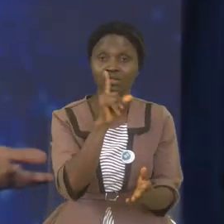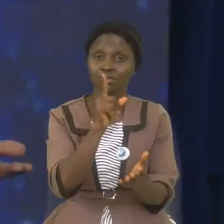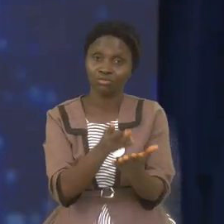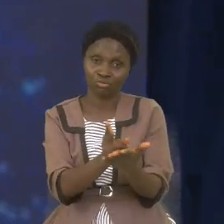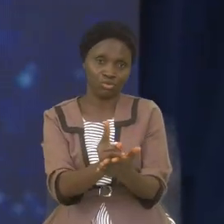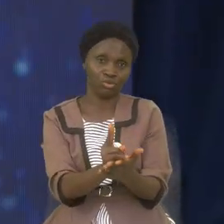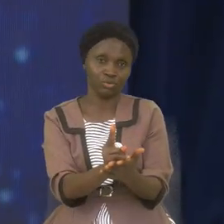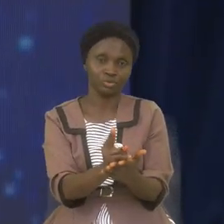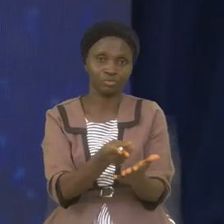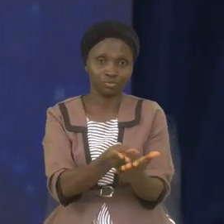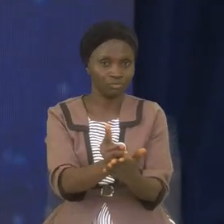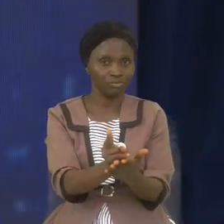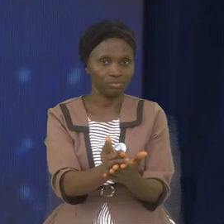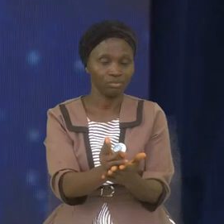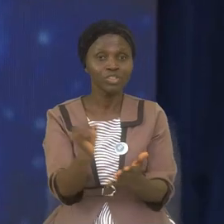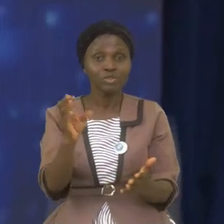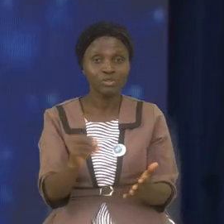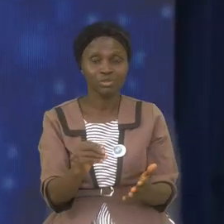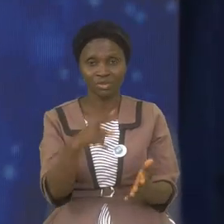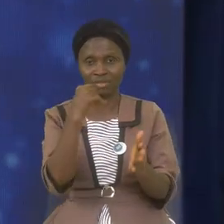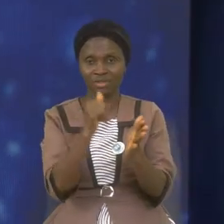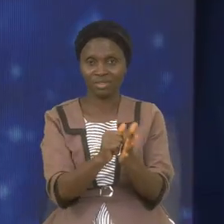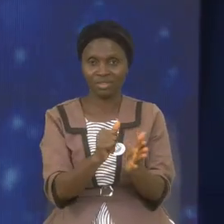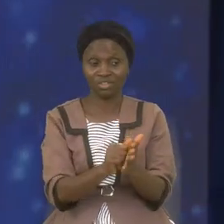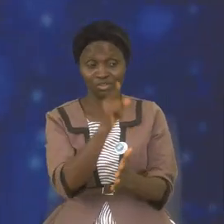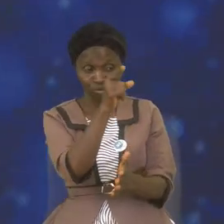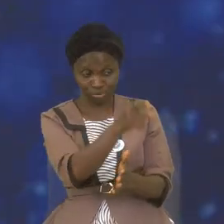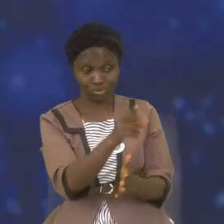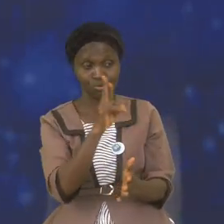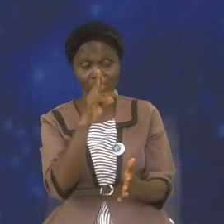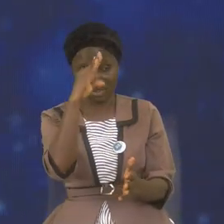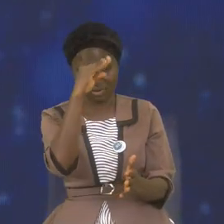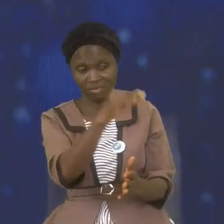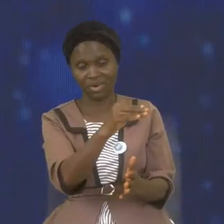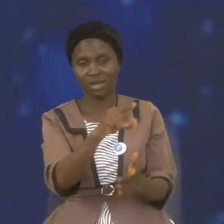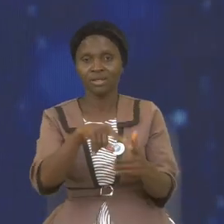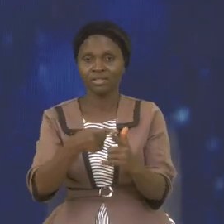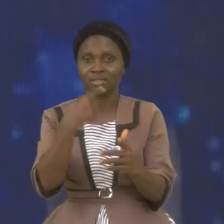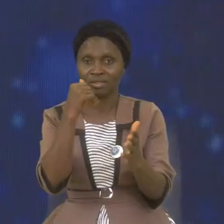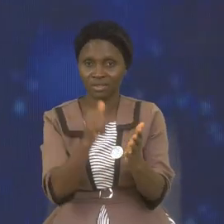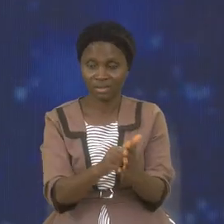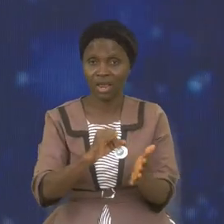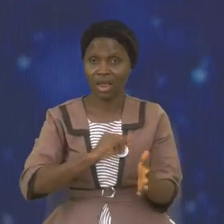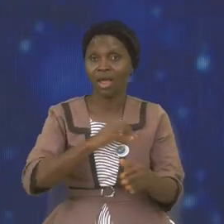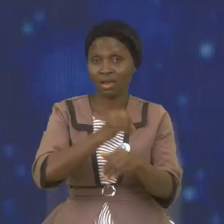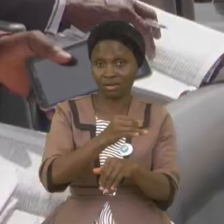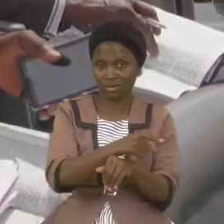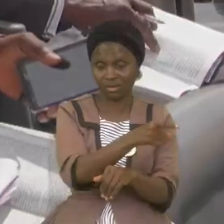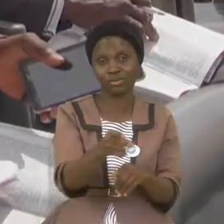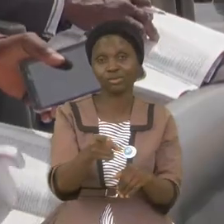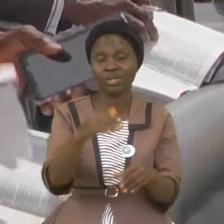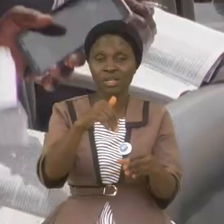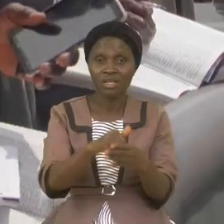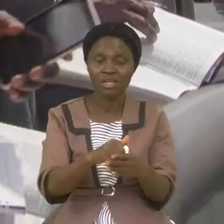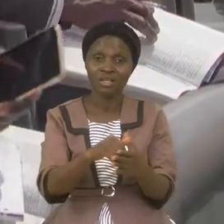thou art the man. And then he said, I counsel you. Look at verse 27 in Daniel chapter 4,